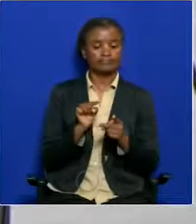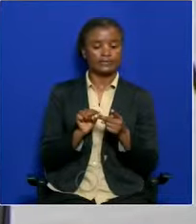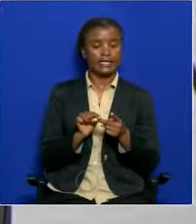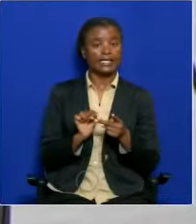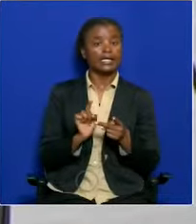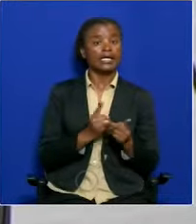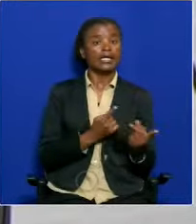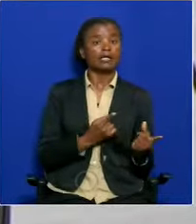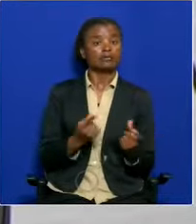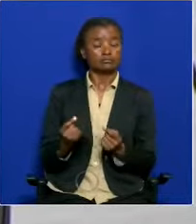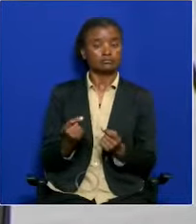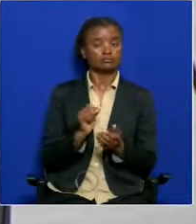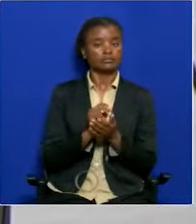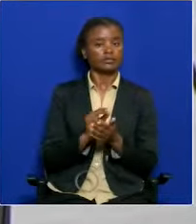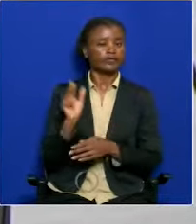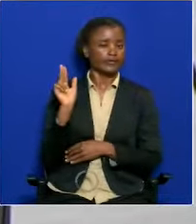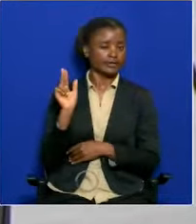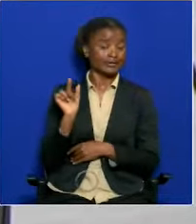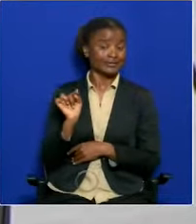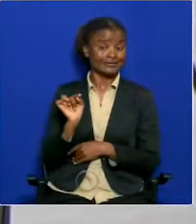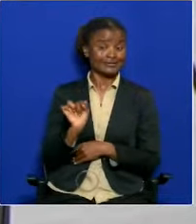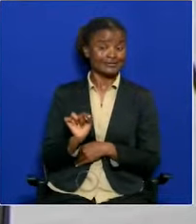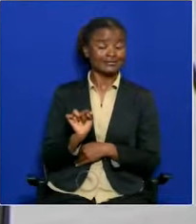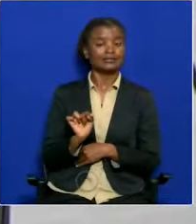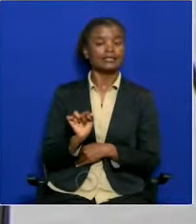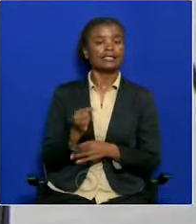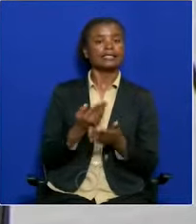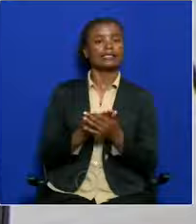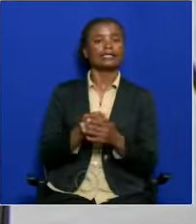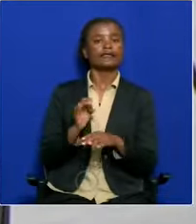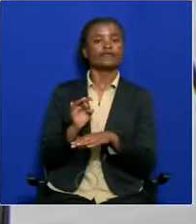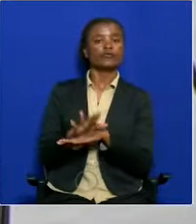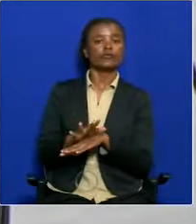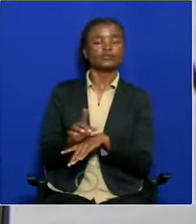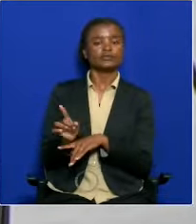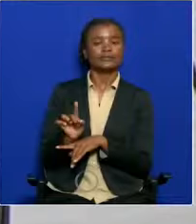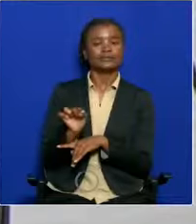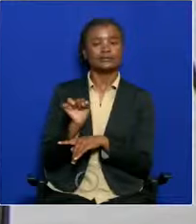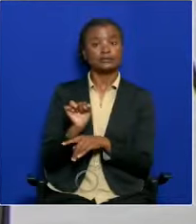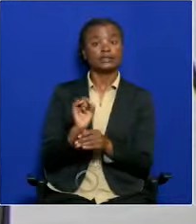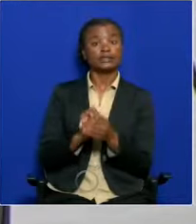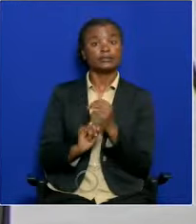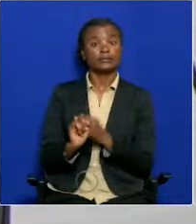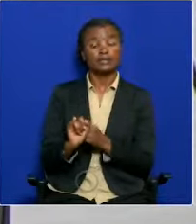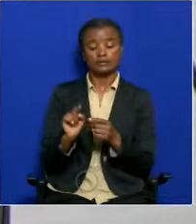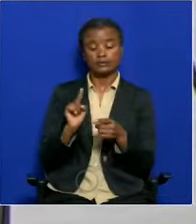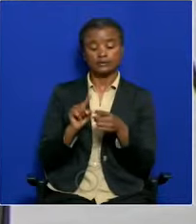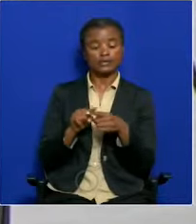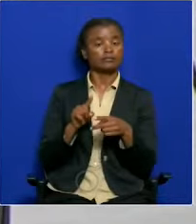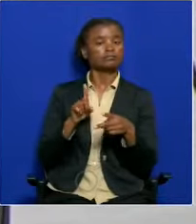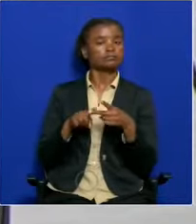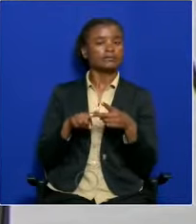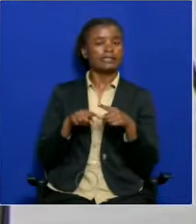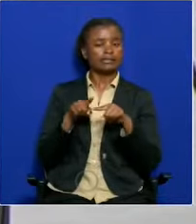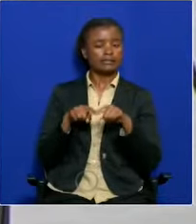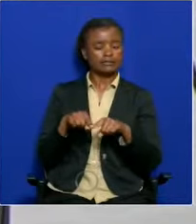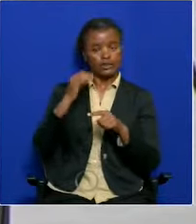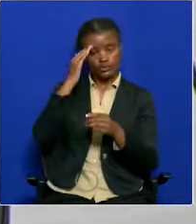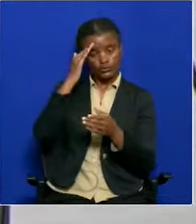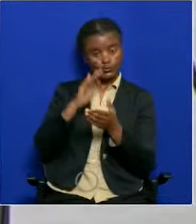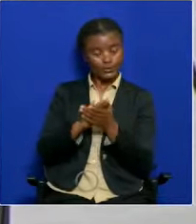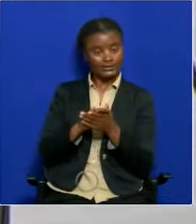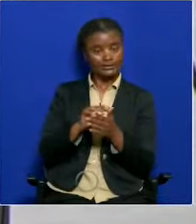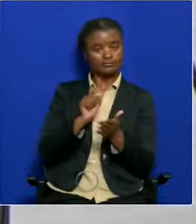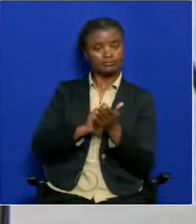have any bearing on the independence and reliability of the statement. I further note that